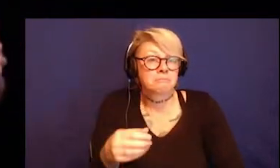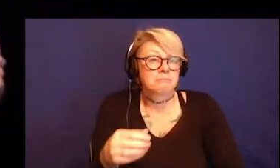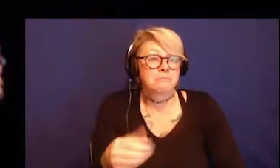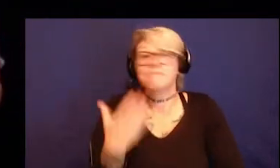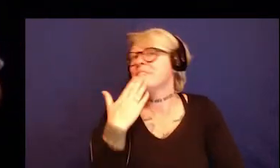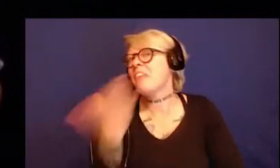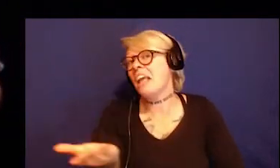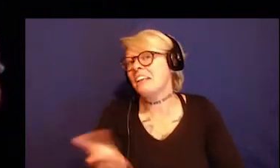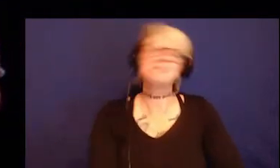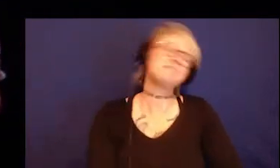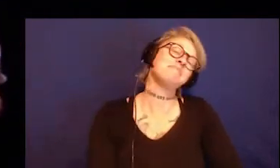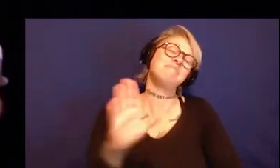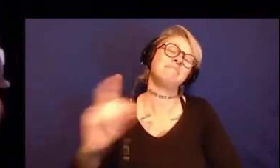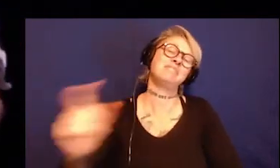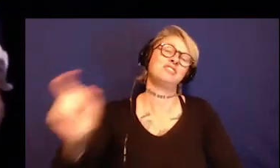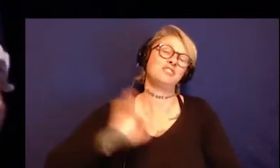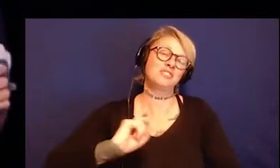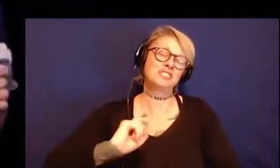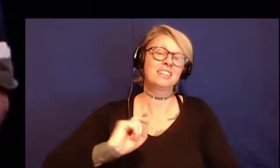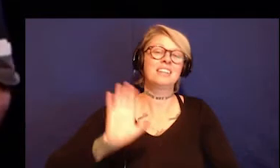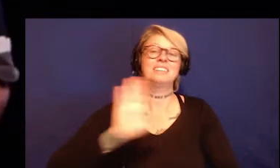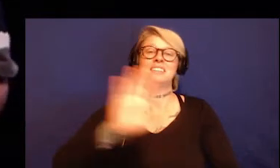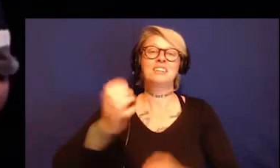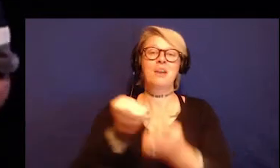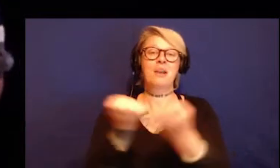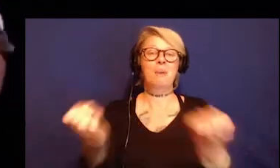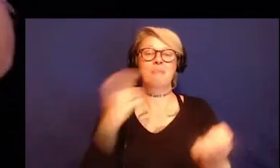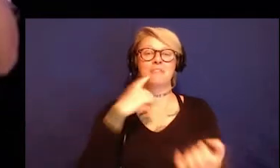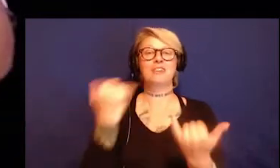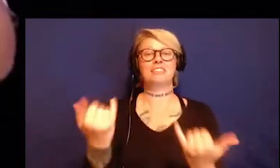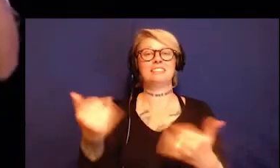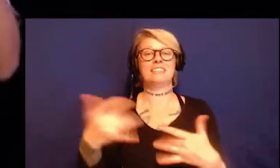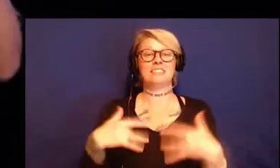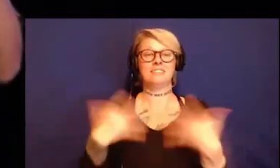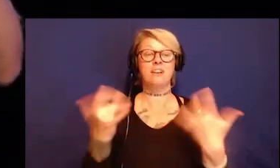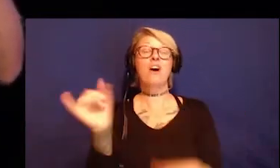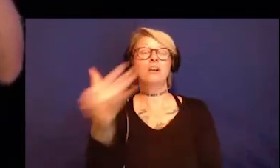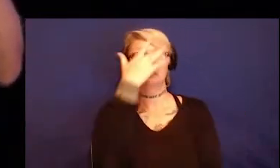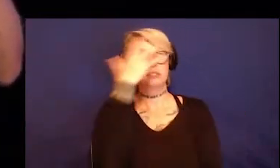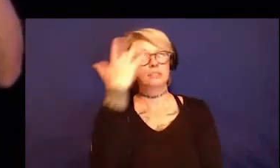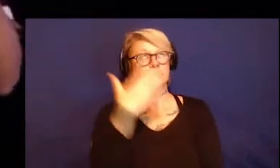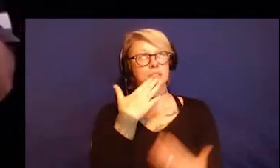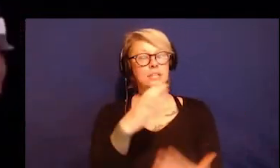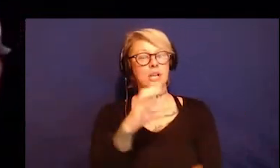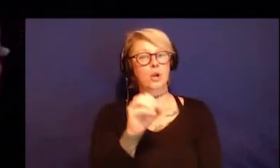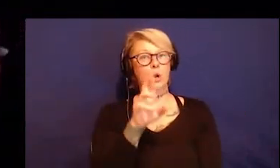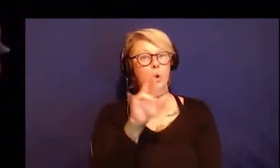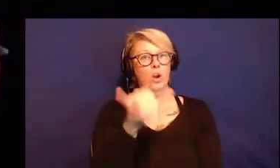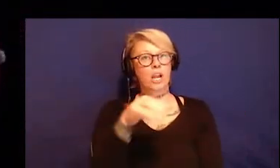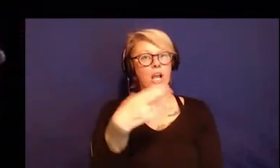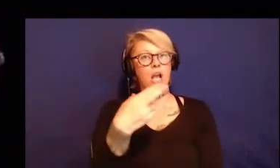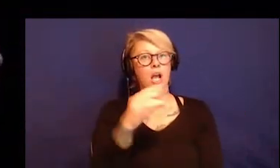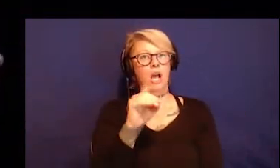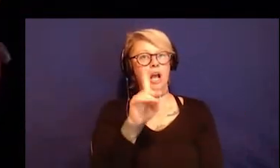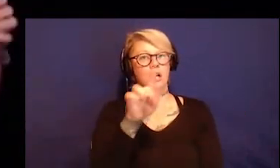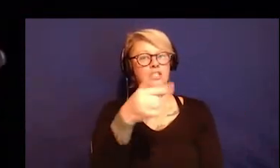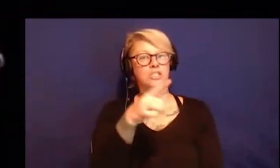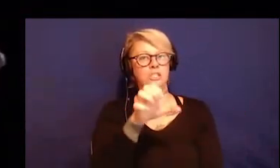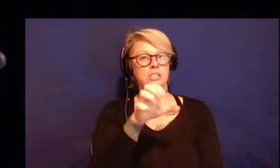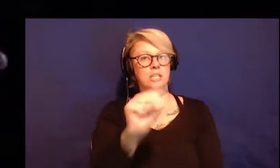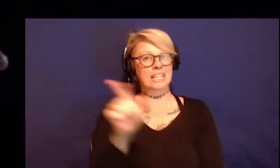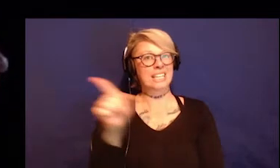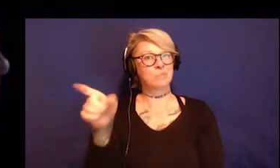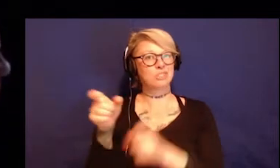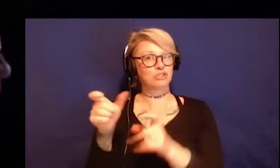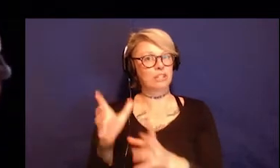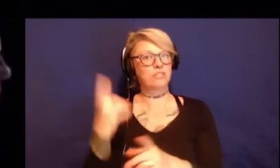Thank you for their generously lending us your equipment for the event. And yesterday I forgot to thank Corey Hodgson. Corey directed one of the pieces and I forgot